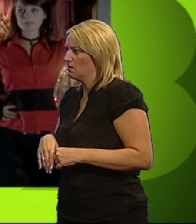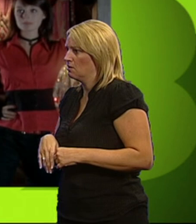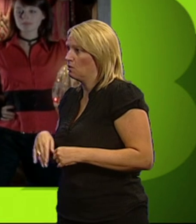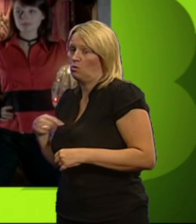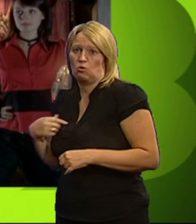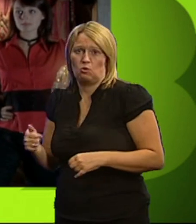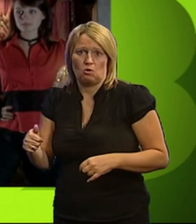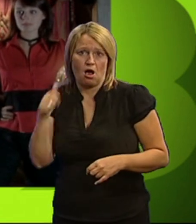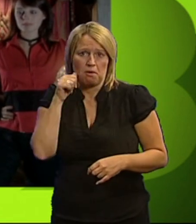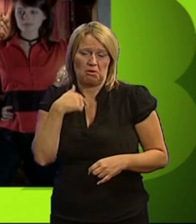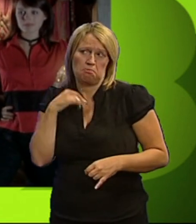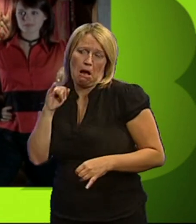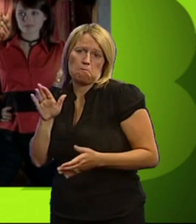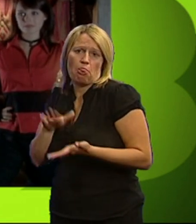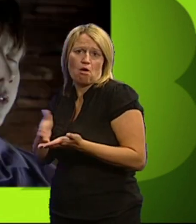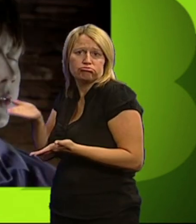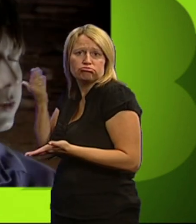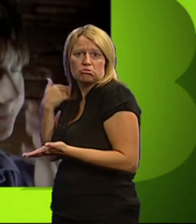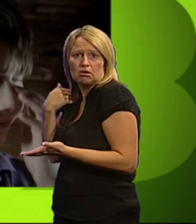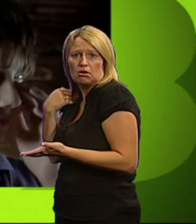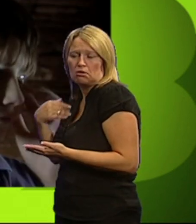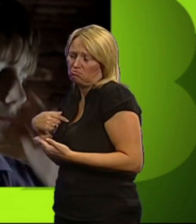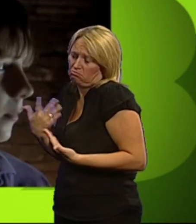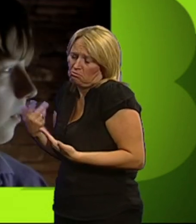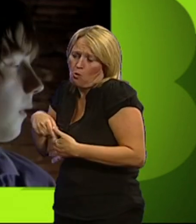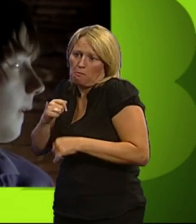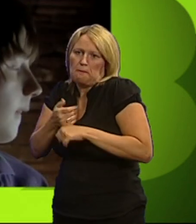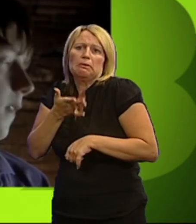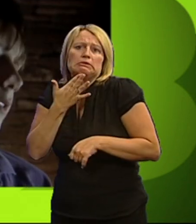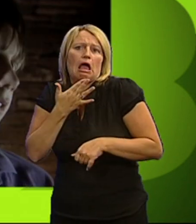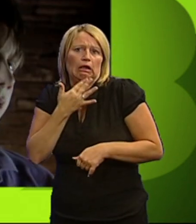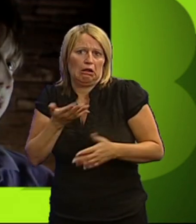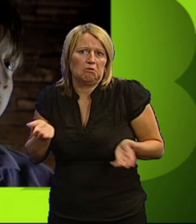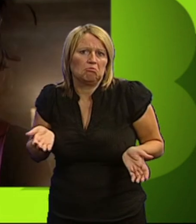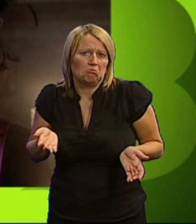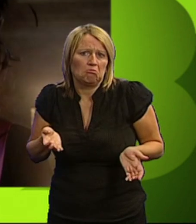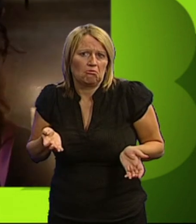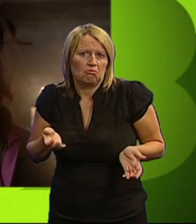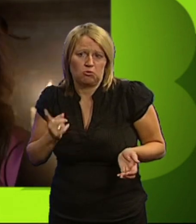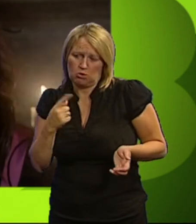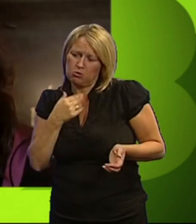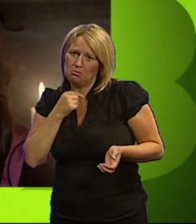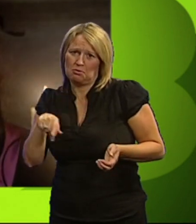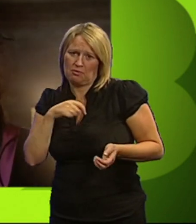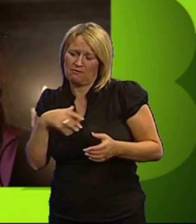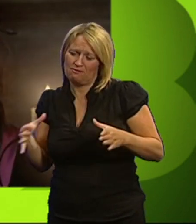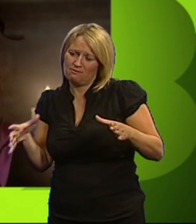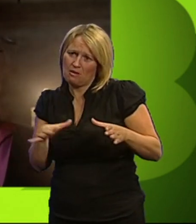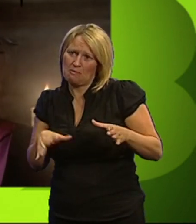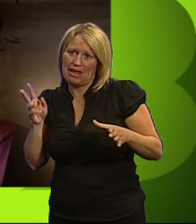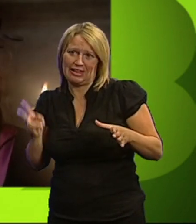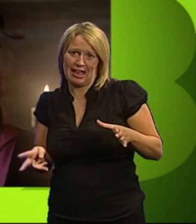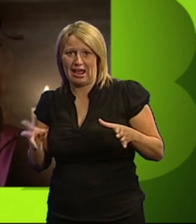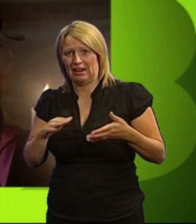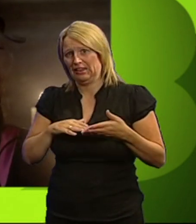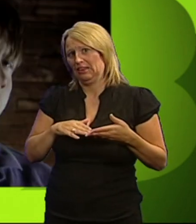I know I've been a bad mother, but we all make mistakes. I just wish we could be a